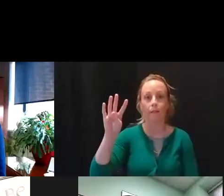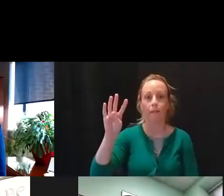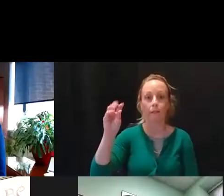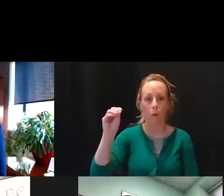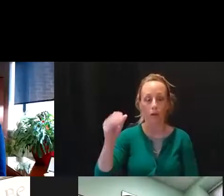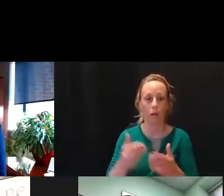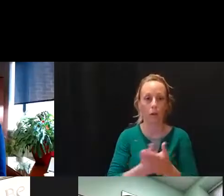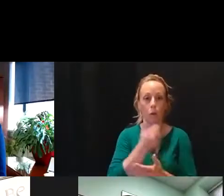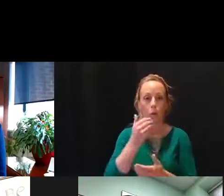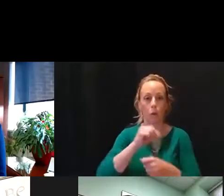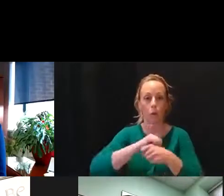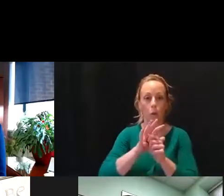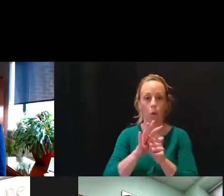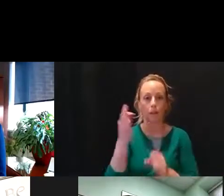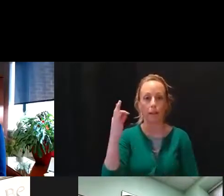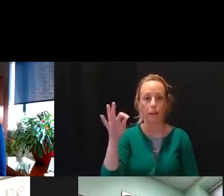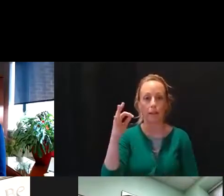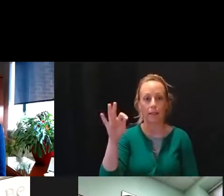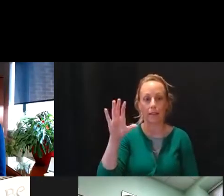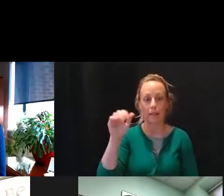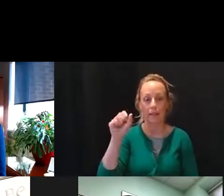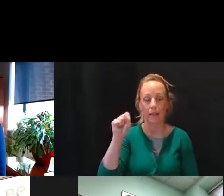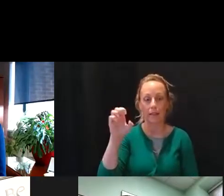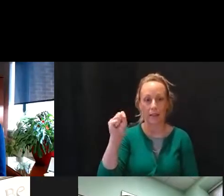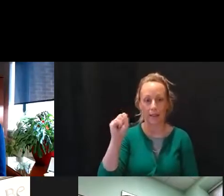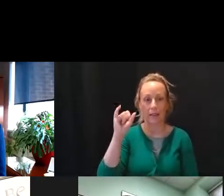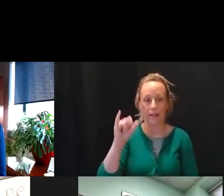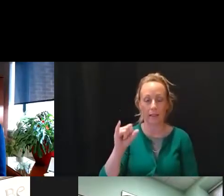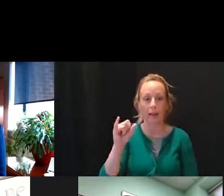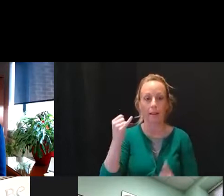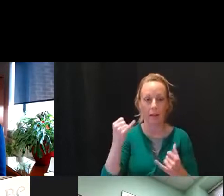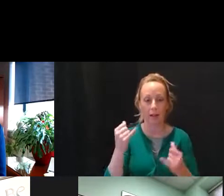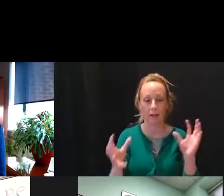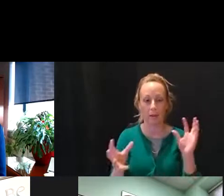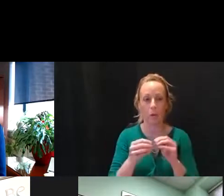new COVID-19 cases, and that brings our total now to